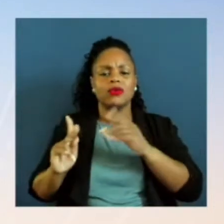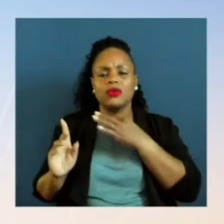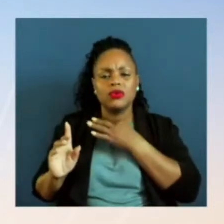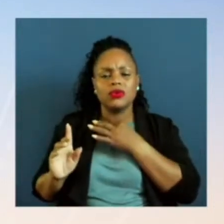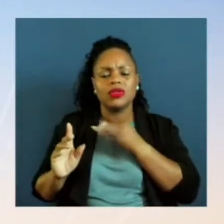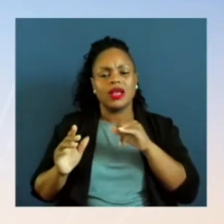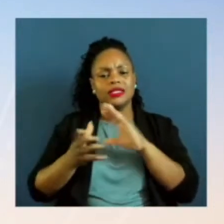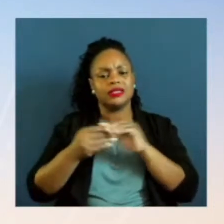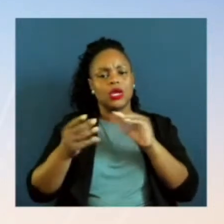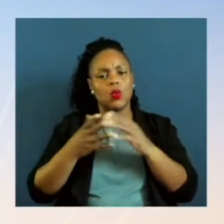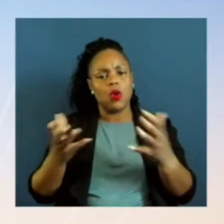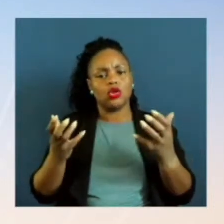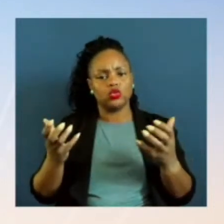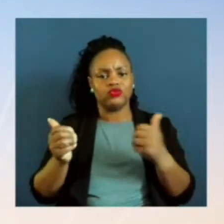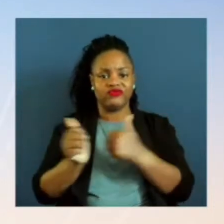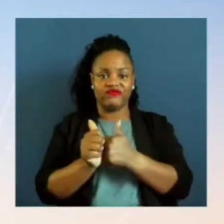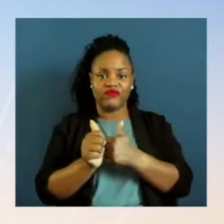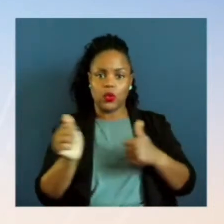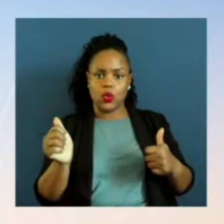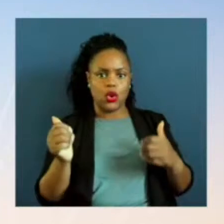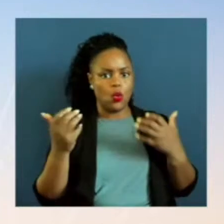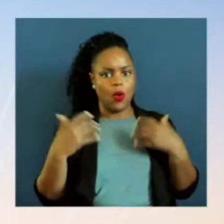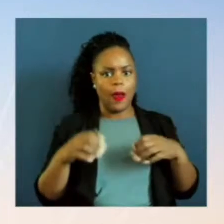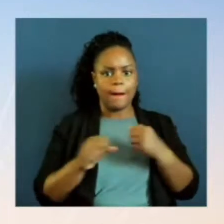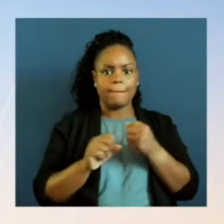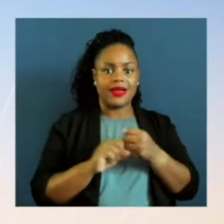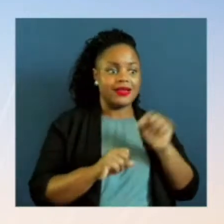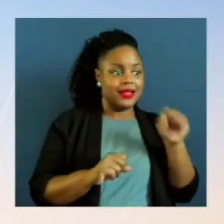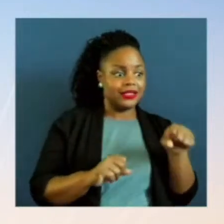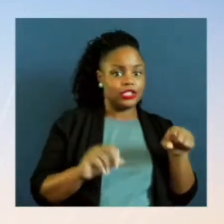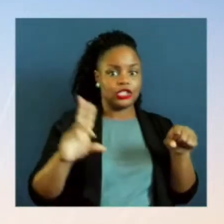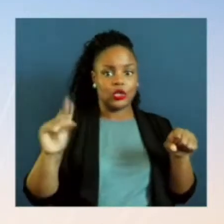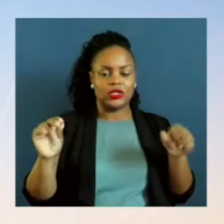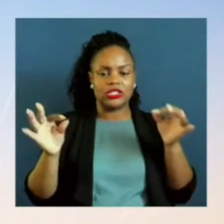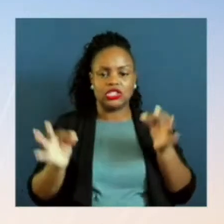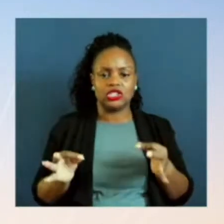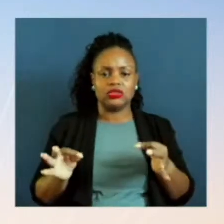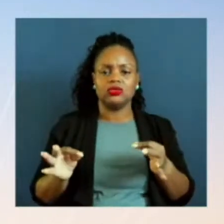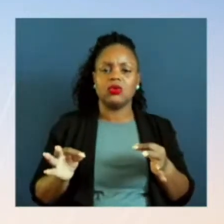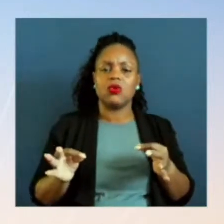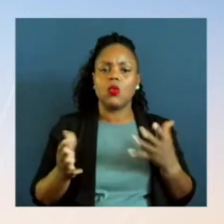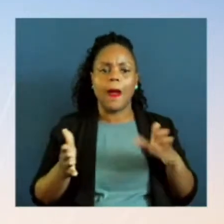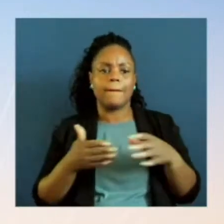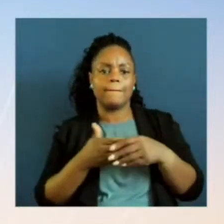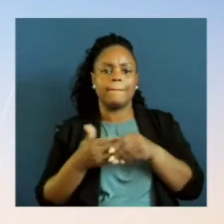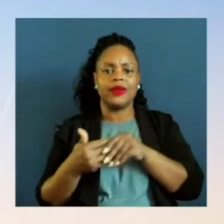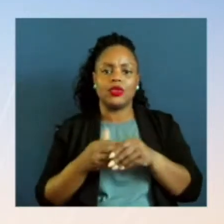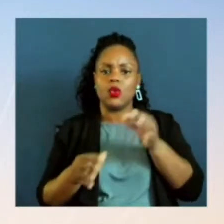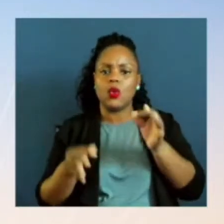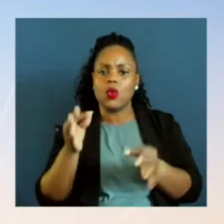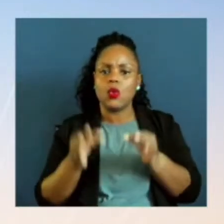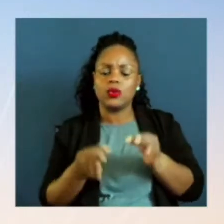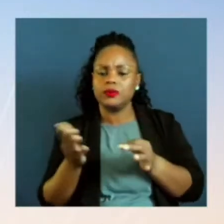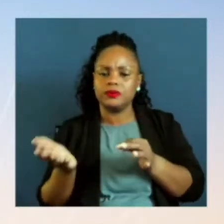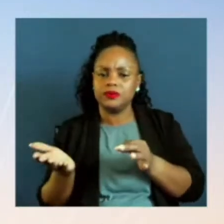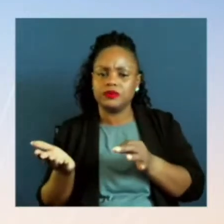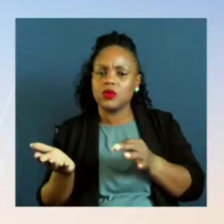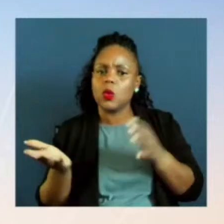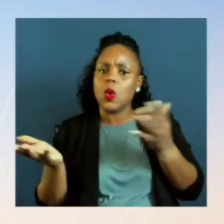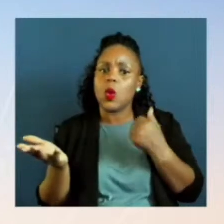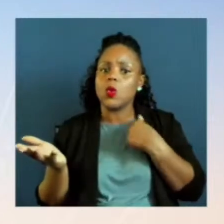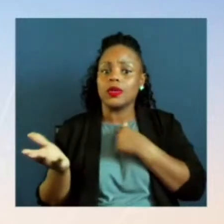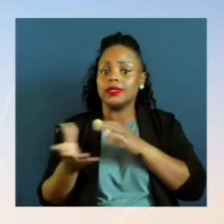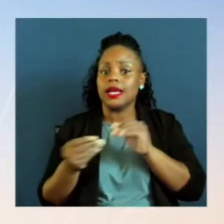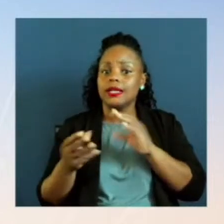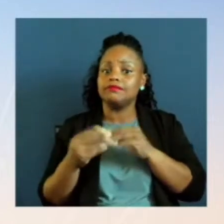or no decision if he thinks the court should or should not be expanded? Well, I would say to critics, or we would say to critics, yes, the president has a long history working on